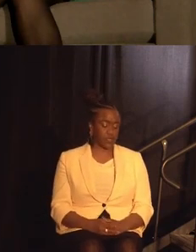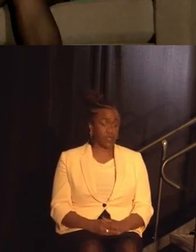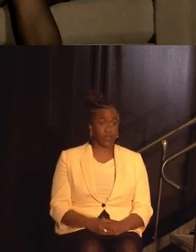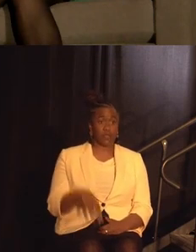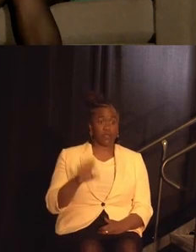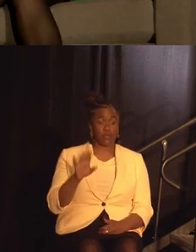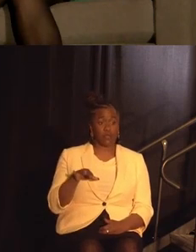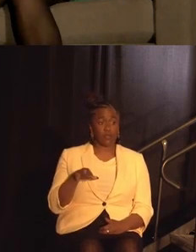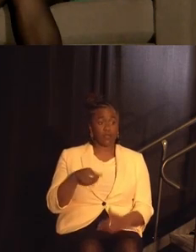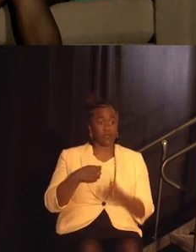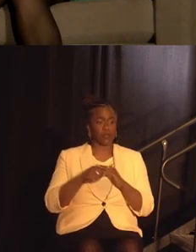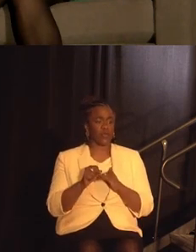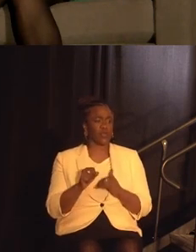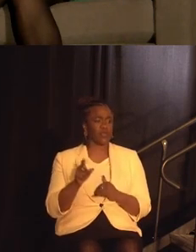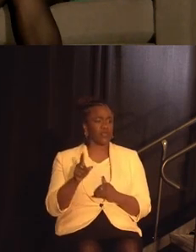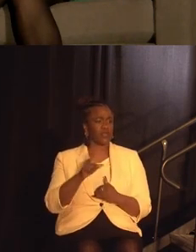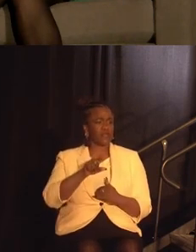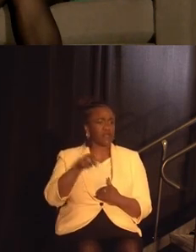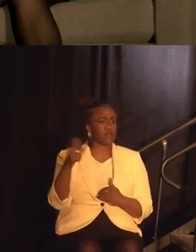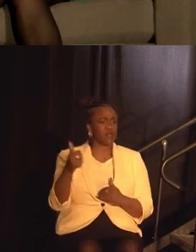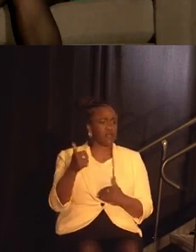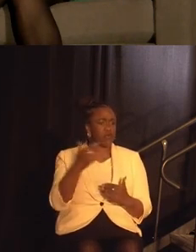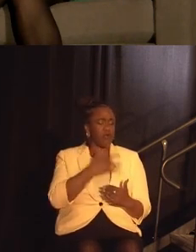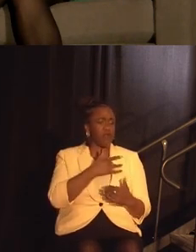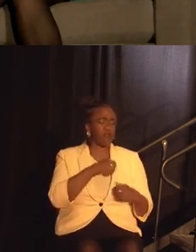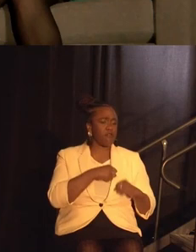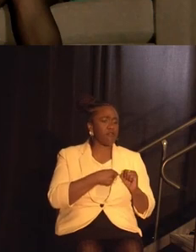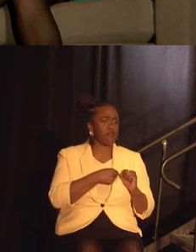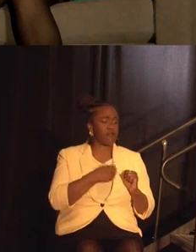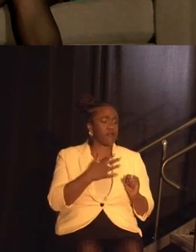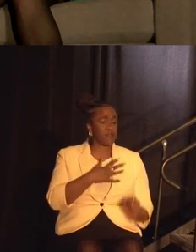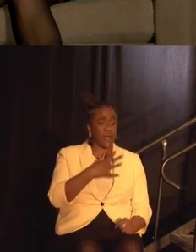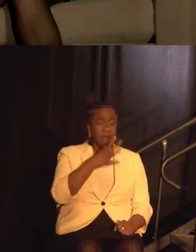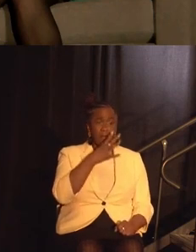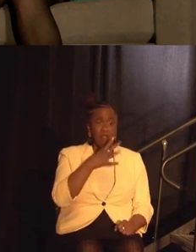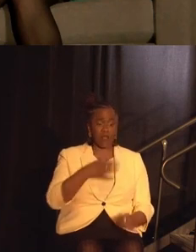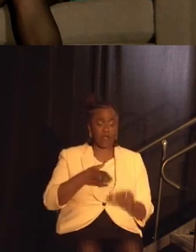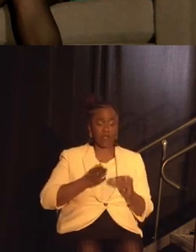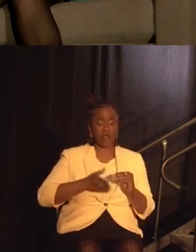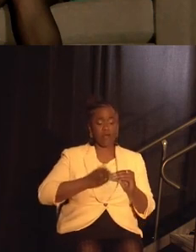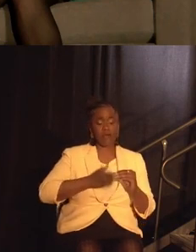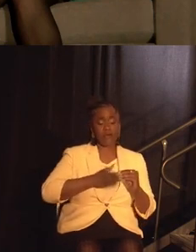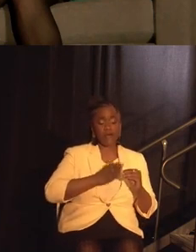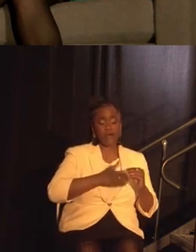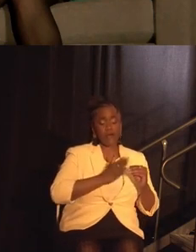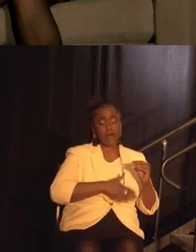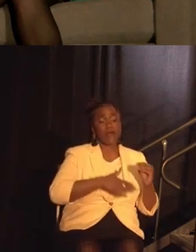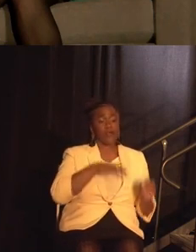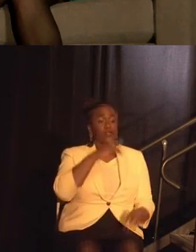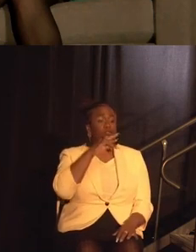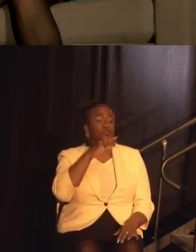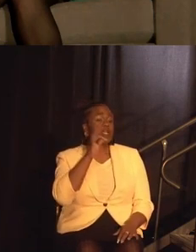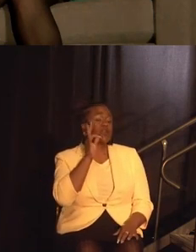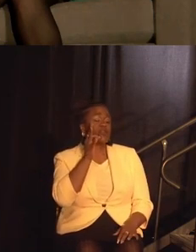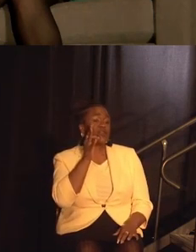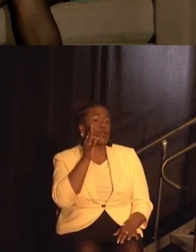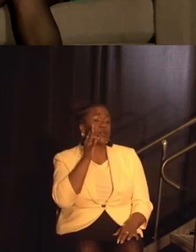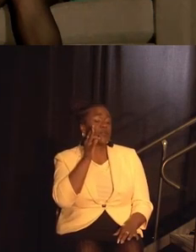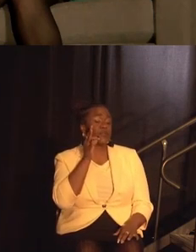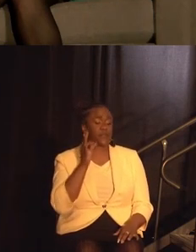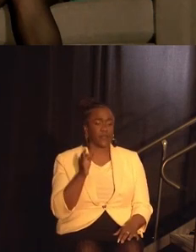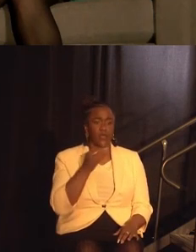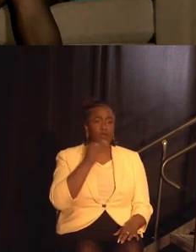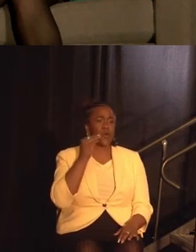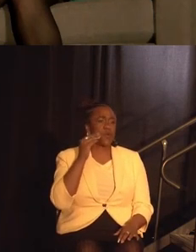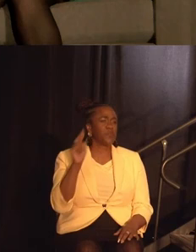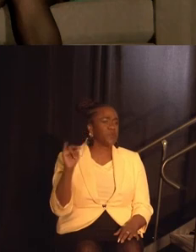In the murky broth of yet another heartache, my mother cuts me slices of dragon fruit. I'm home in